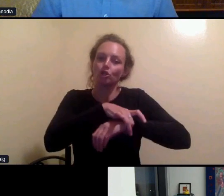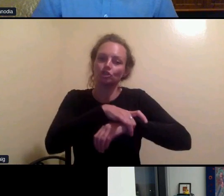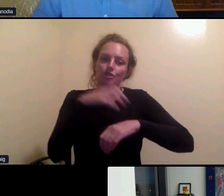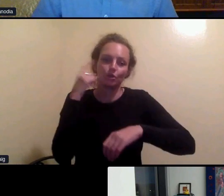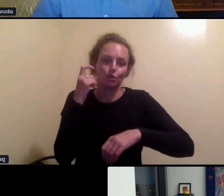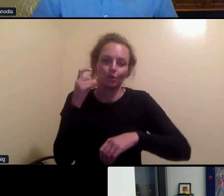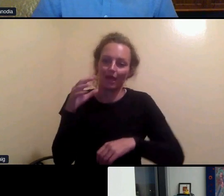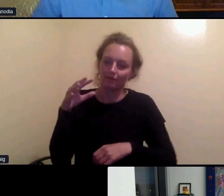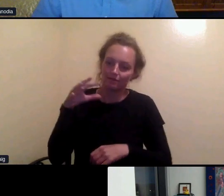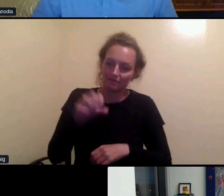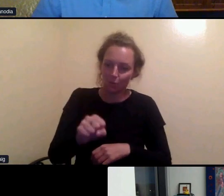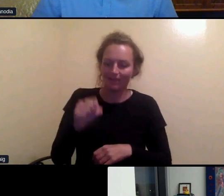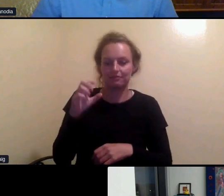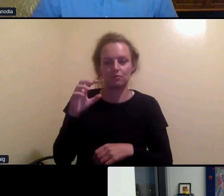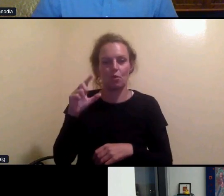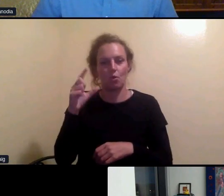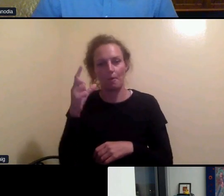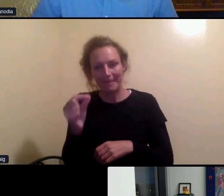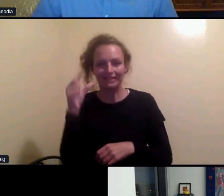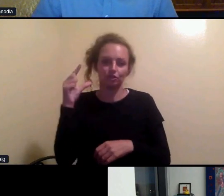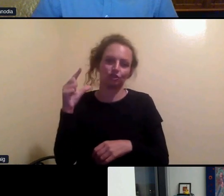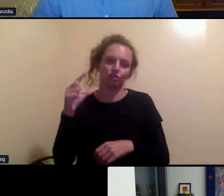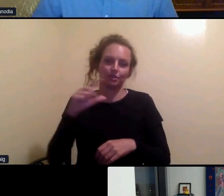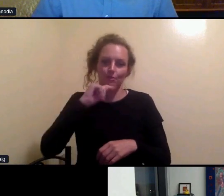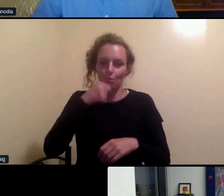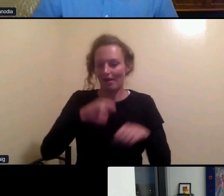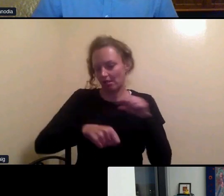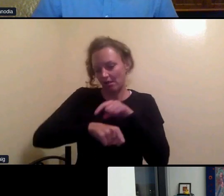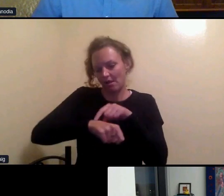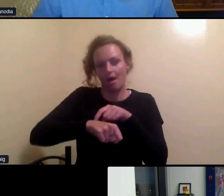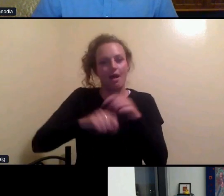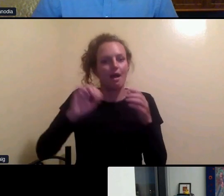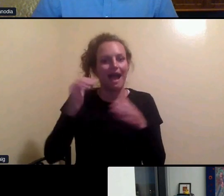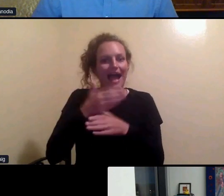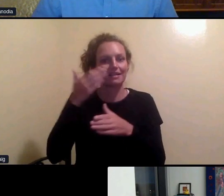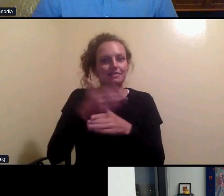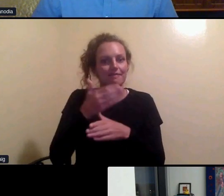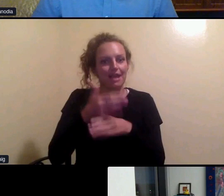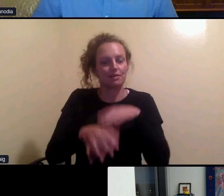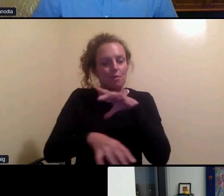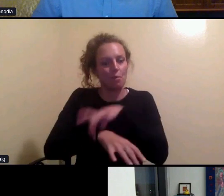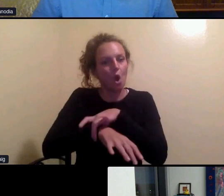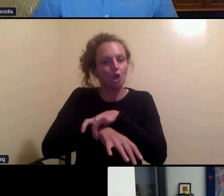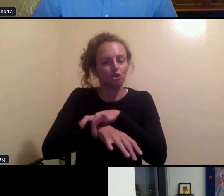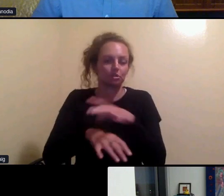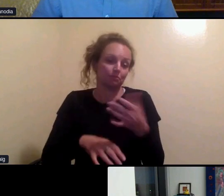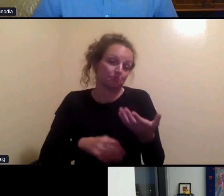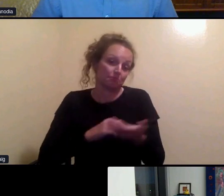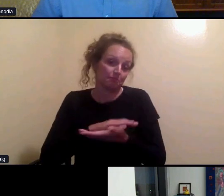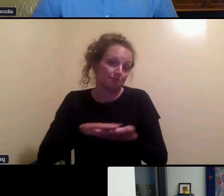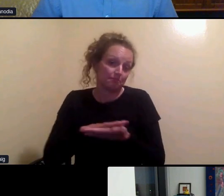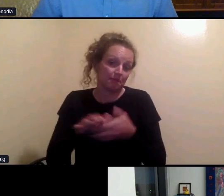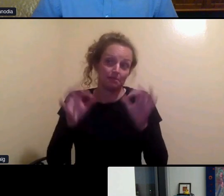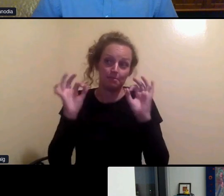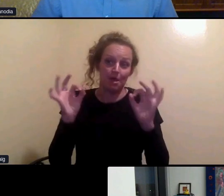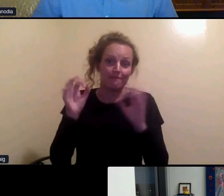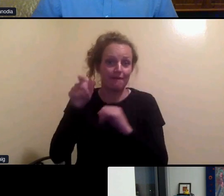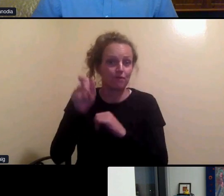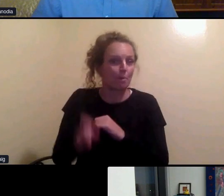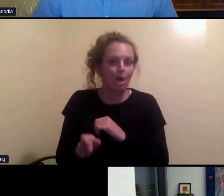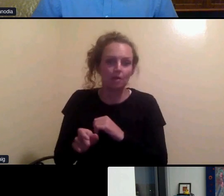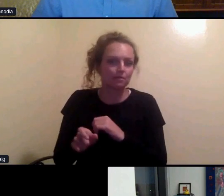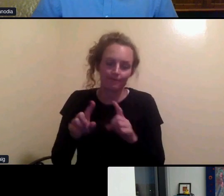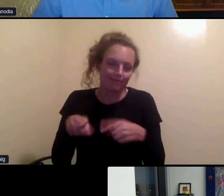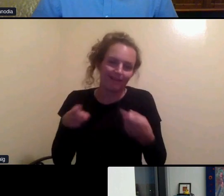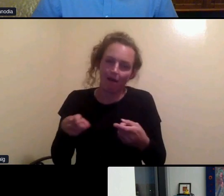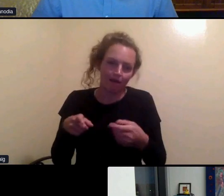And obviously that is something that would be necessary for someone with limited mobility. And if